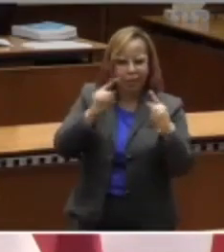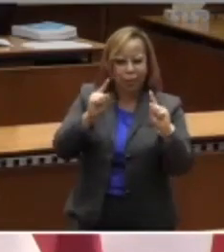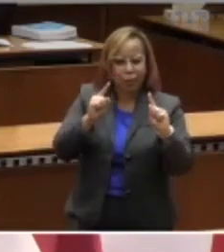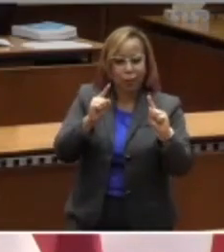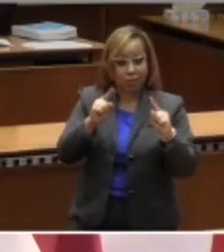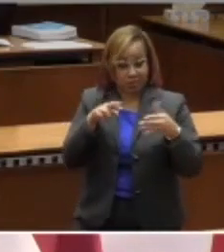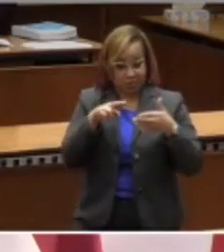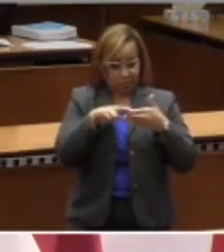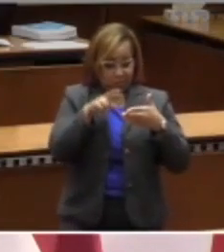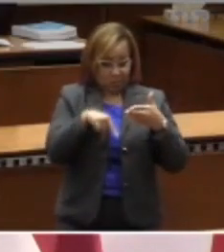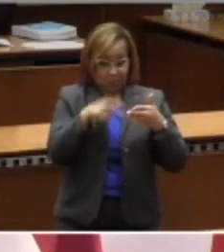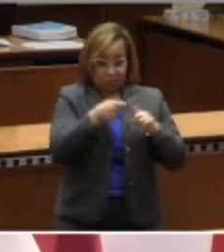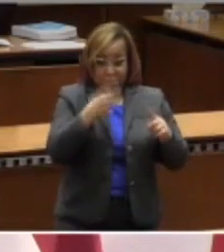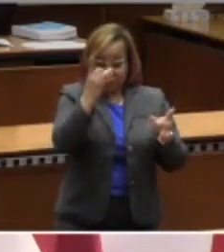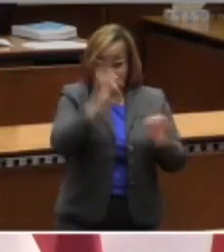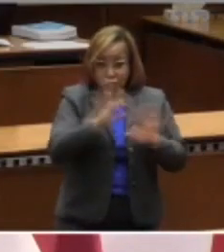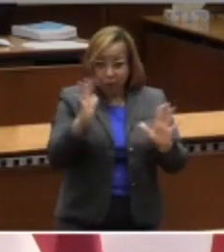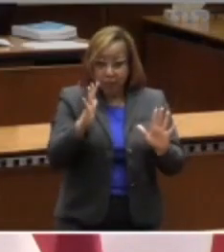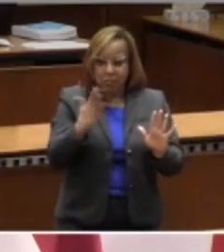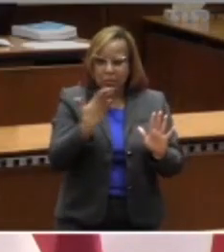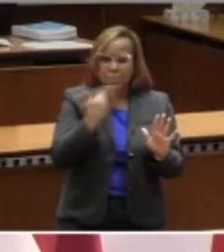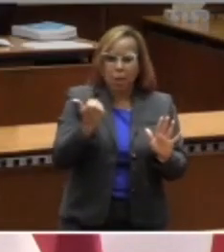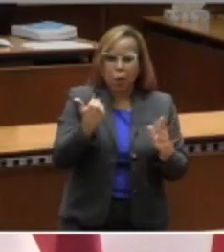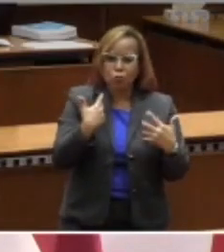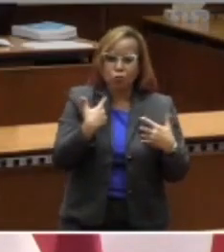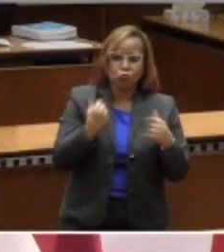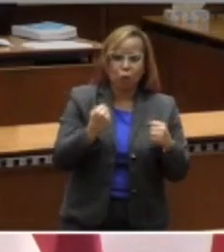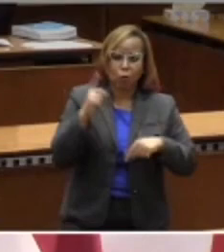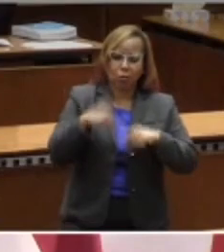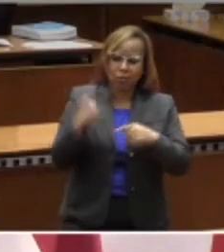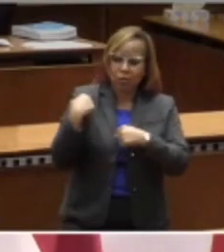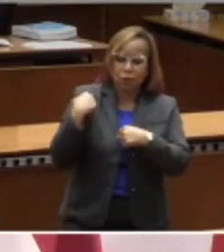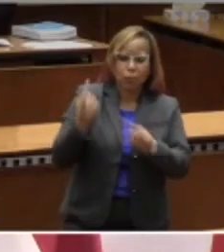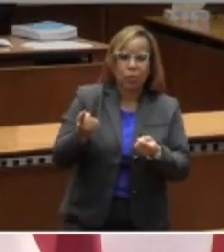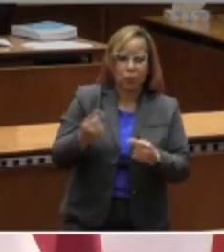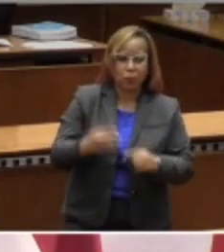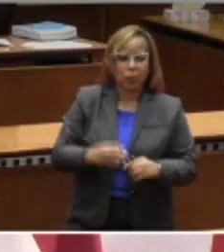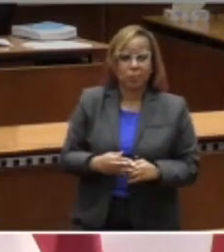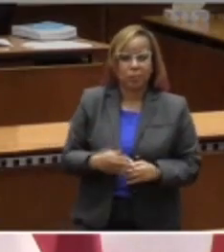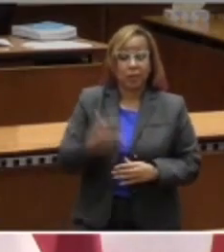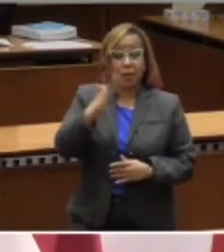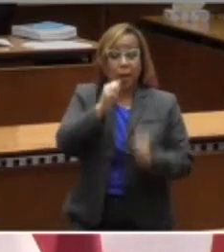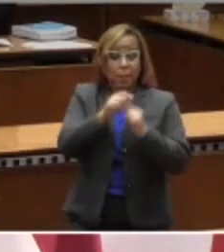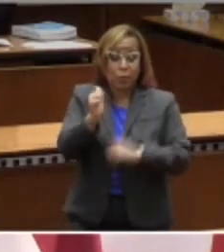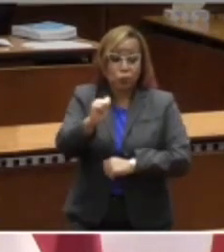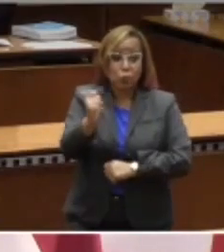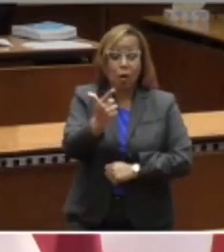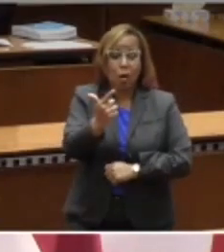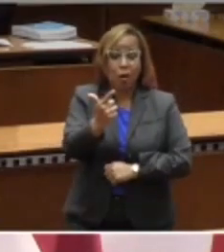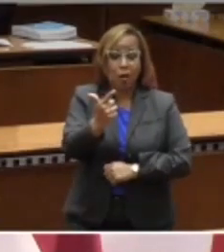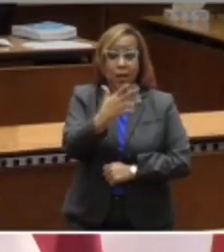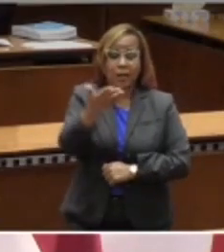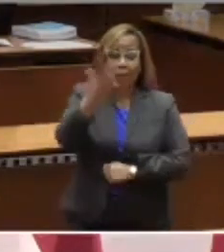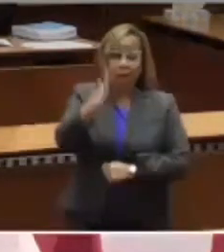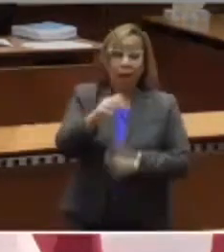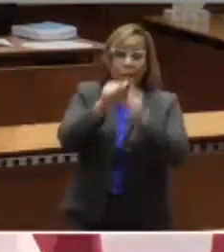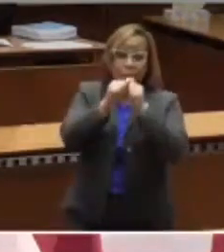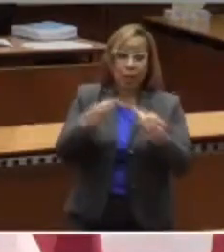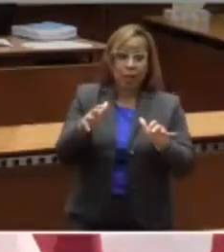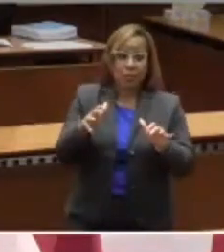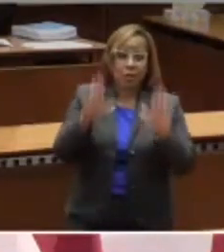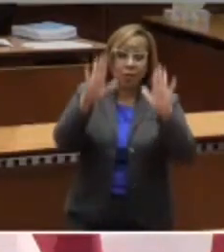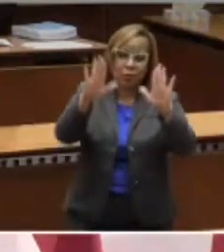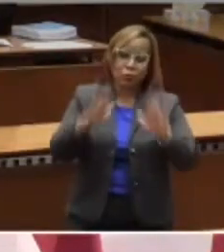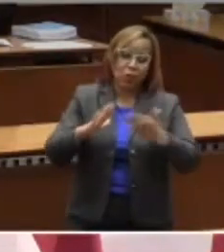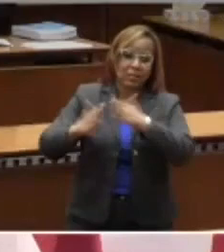and come out of this crisis better, stronger than ever before. God bless you all, and God bless